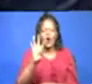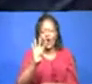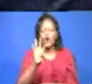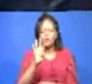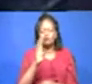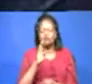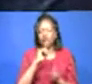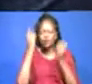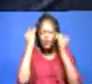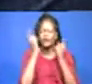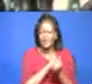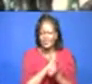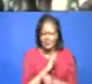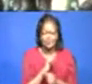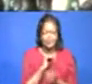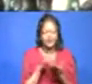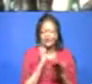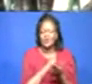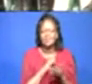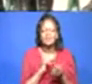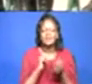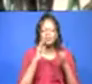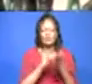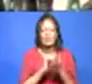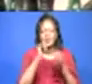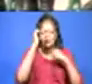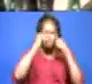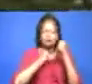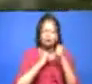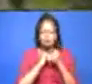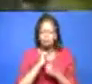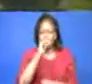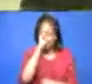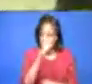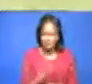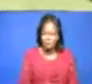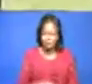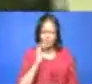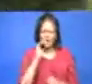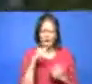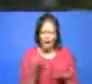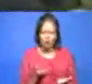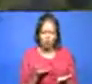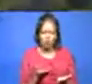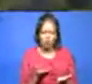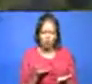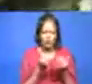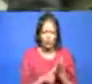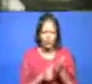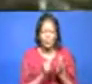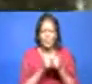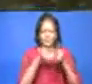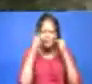it's a matter KDF takes it very seriously. Aidha alitakiwa kueleza jinsi atakavyopambana na wanamgambo wa kundi la Al-Shabaab